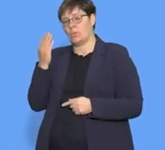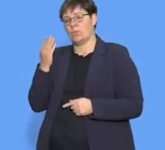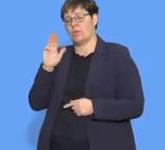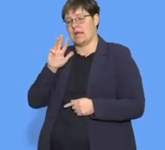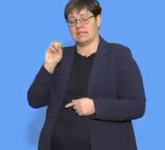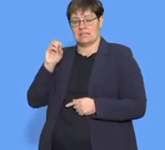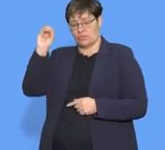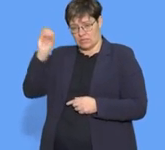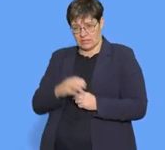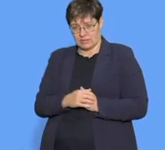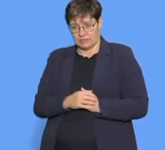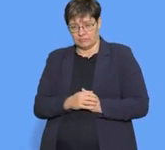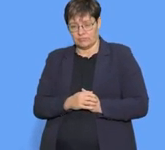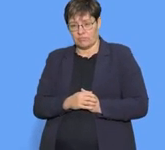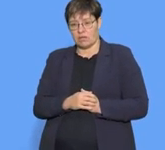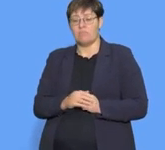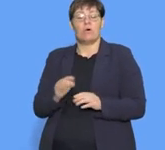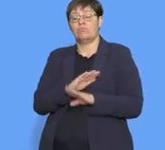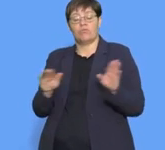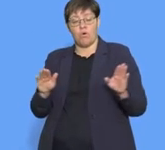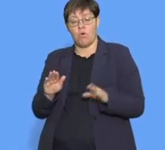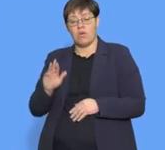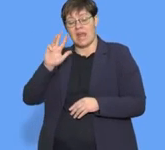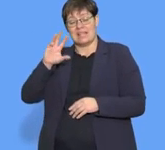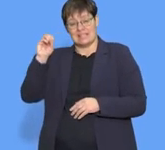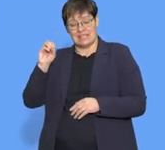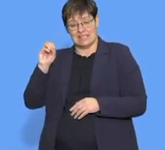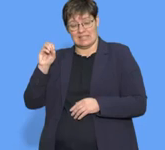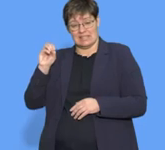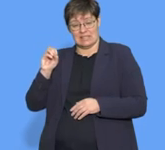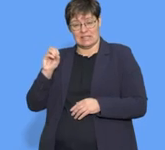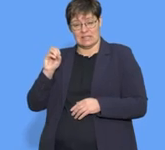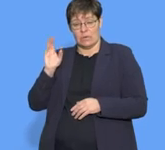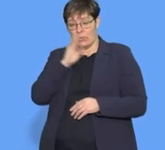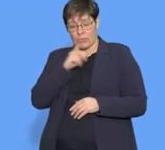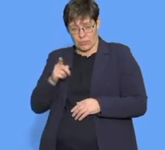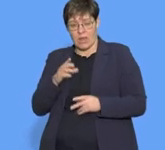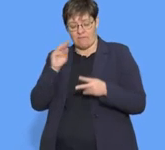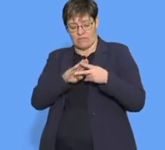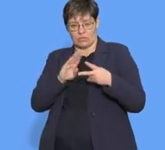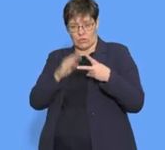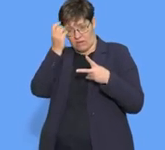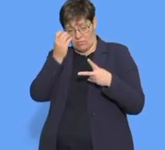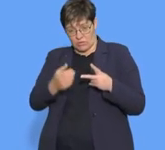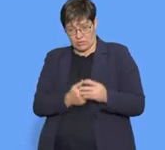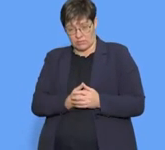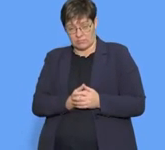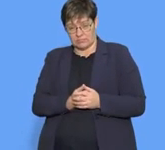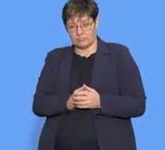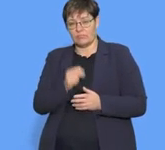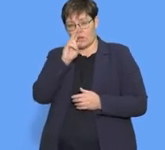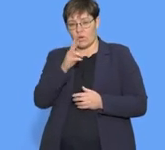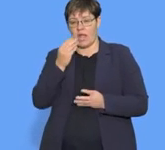that's non-right angled triangle. So generally, to solve a right angle triangle, you need to have 2 bits of